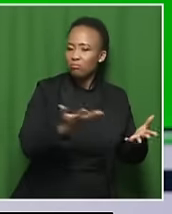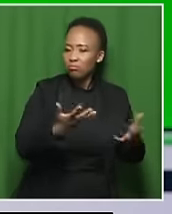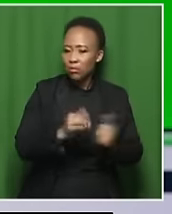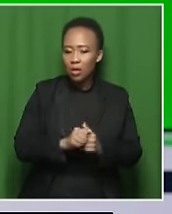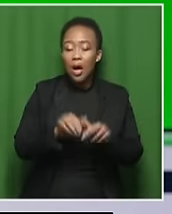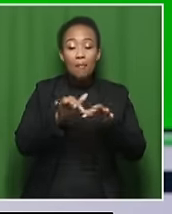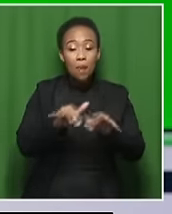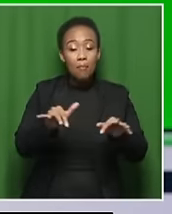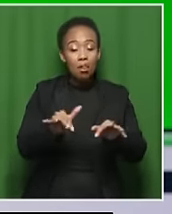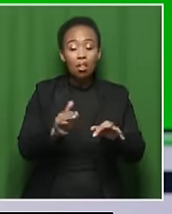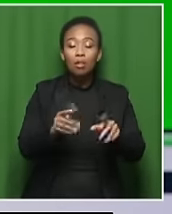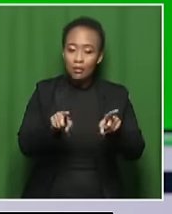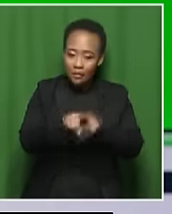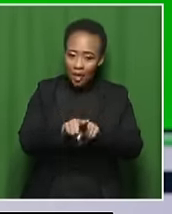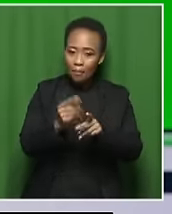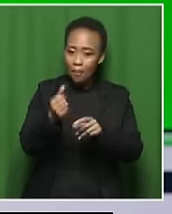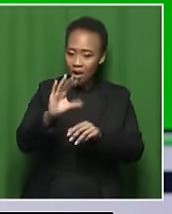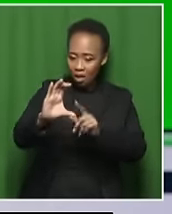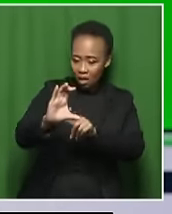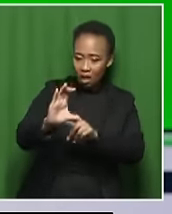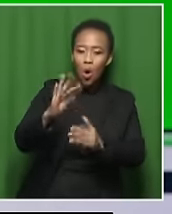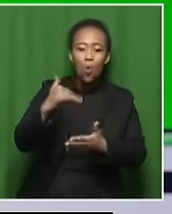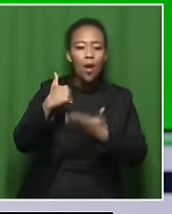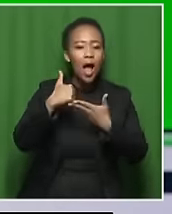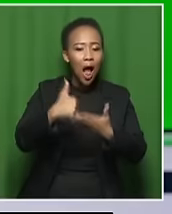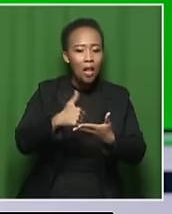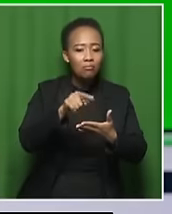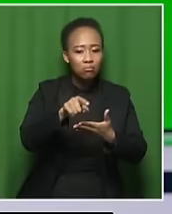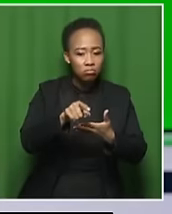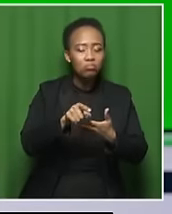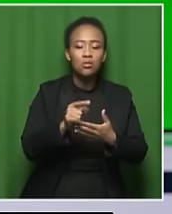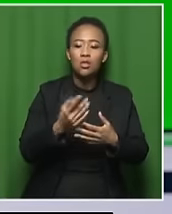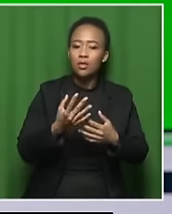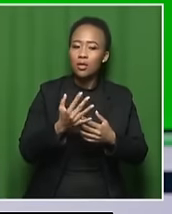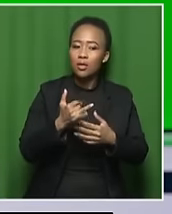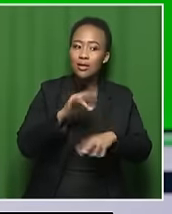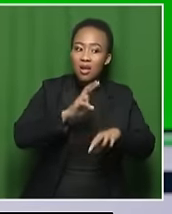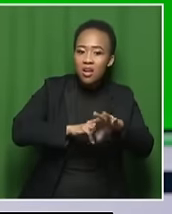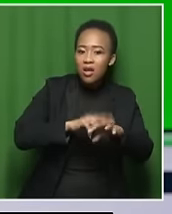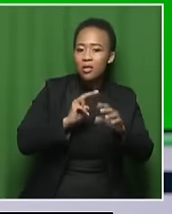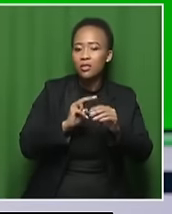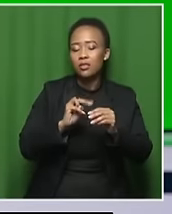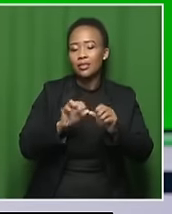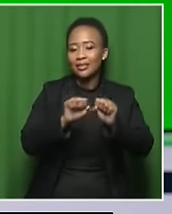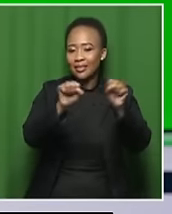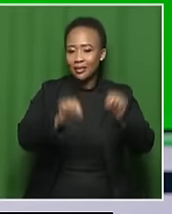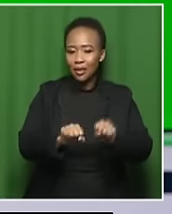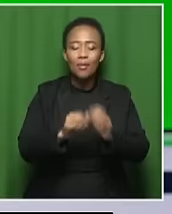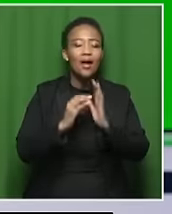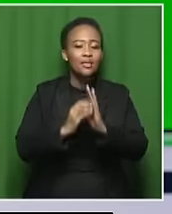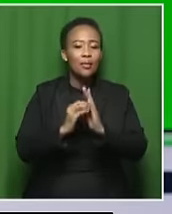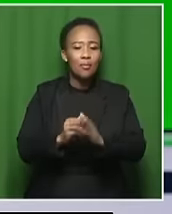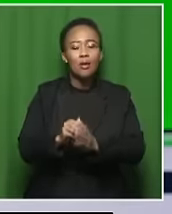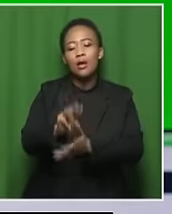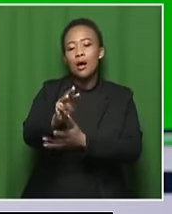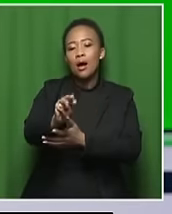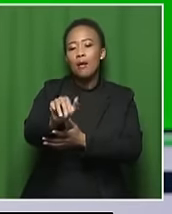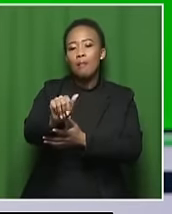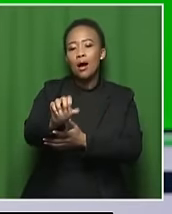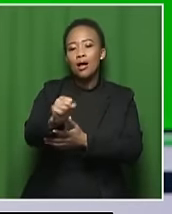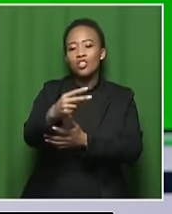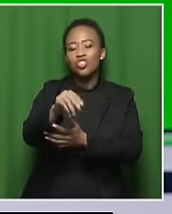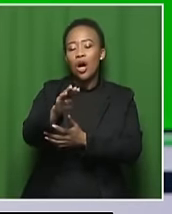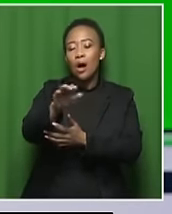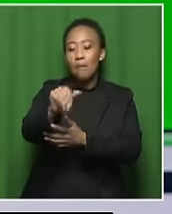who clearly are from an income class that requires that kind of assistance. Let's be clear, Herman Mashaba's children don't need the